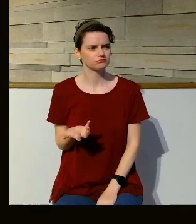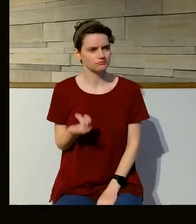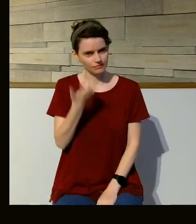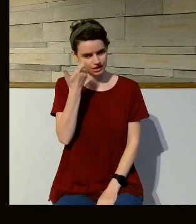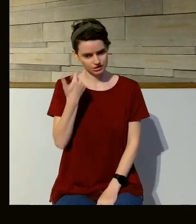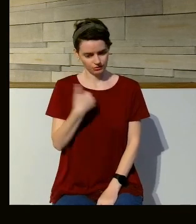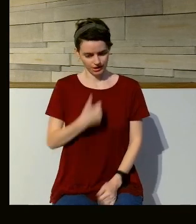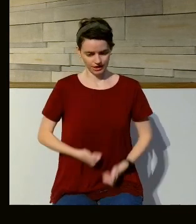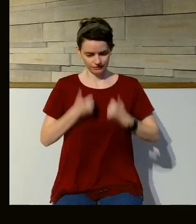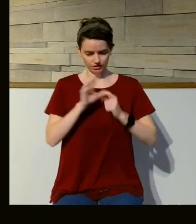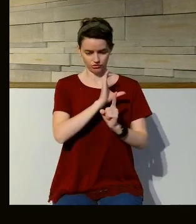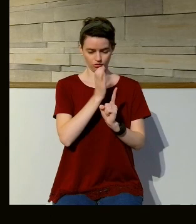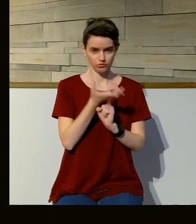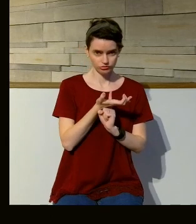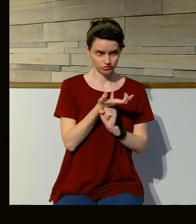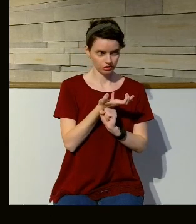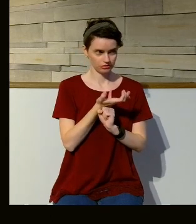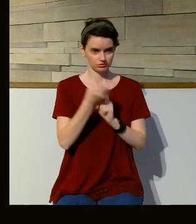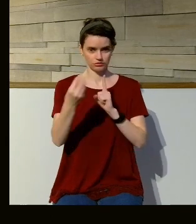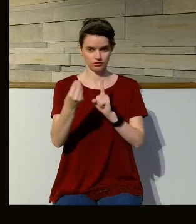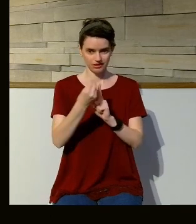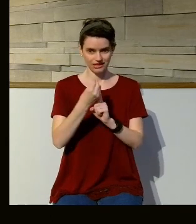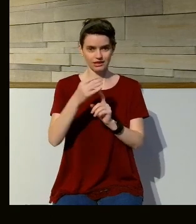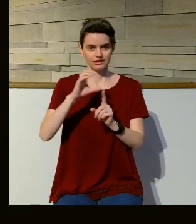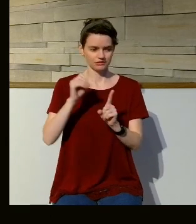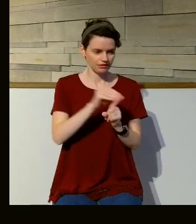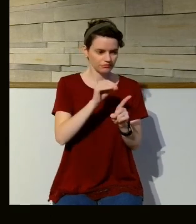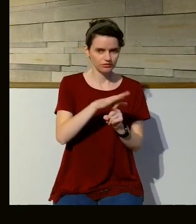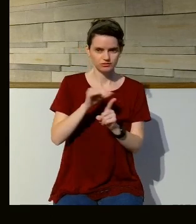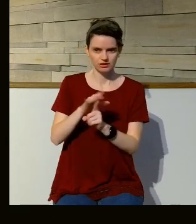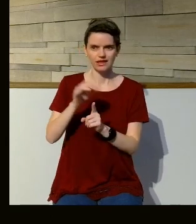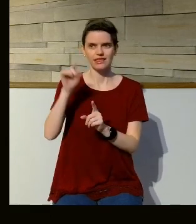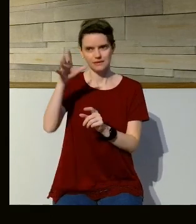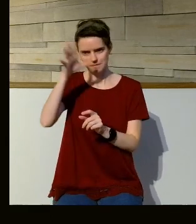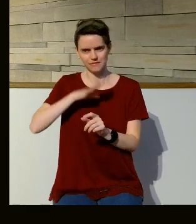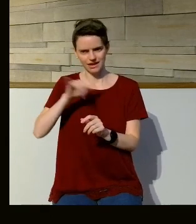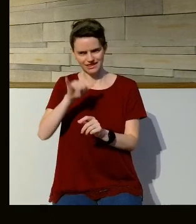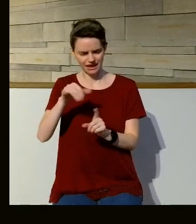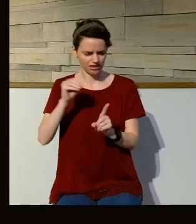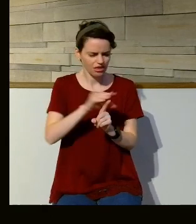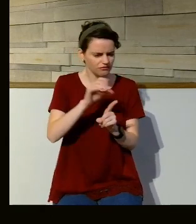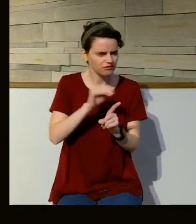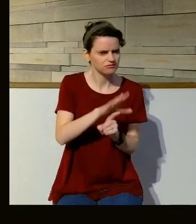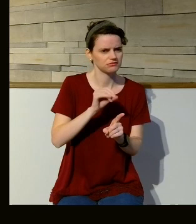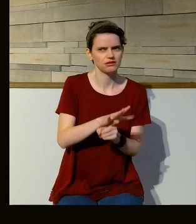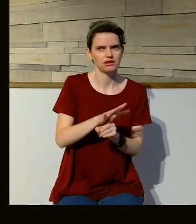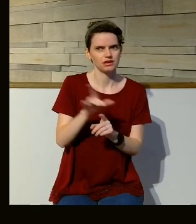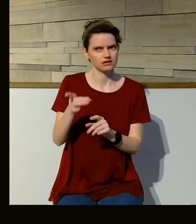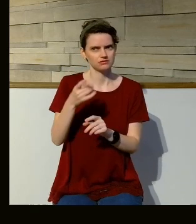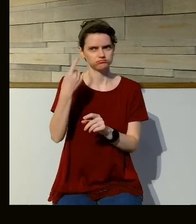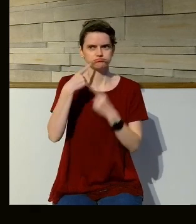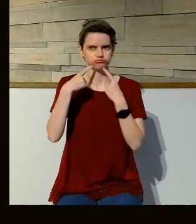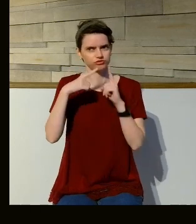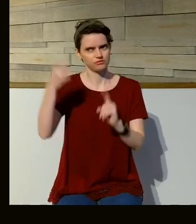Because we live in a culture that is being influenced by men like this, and again, quite a popular, very loud atheist and